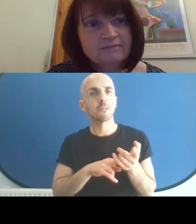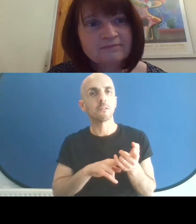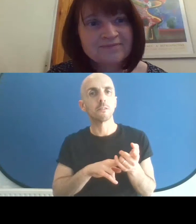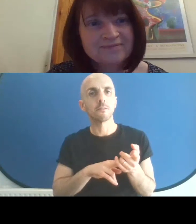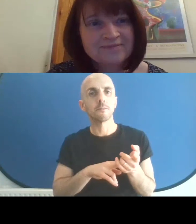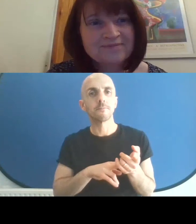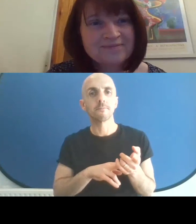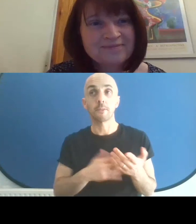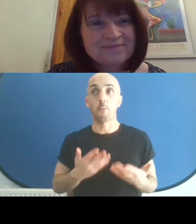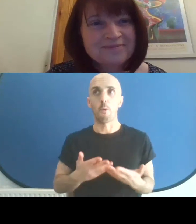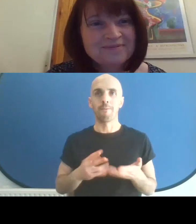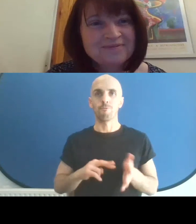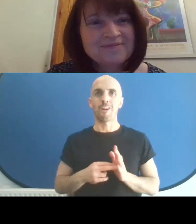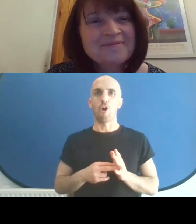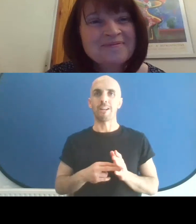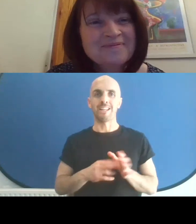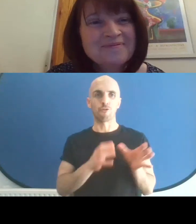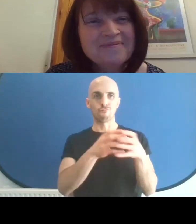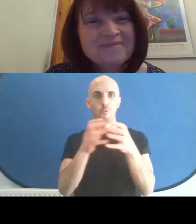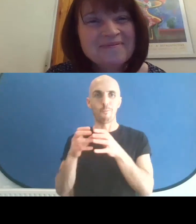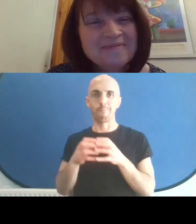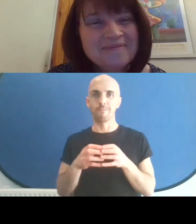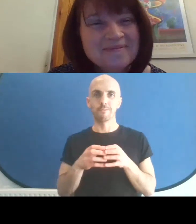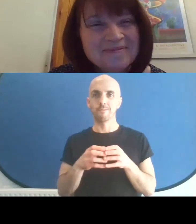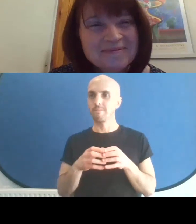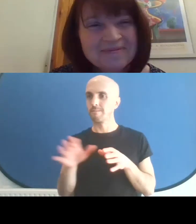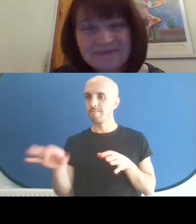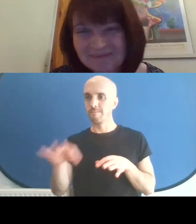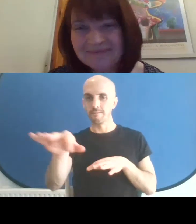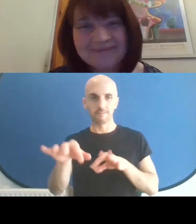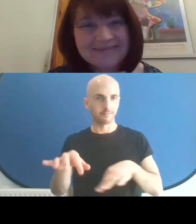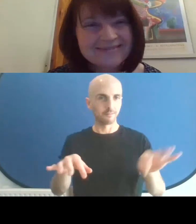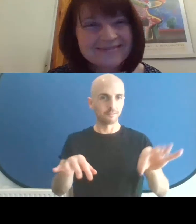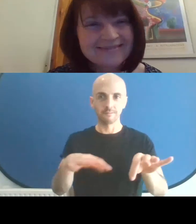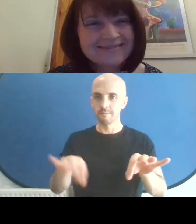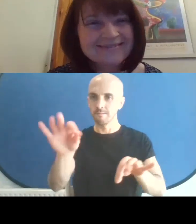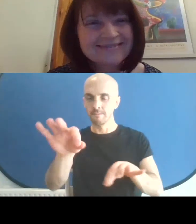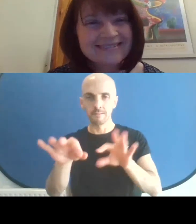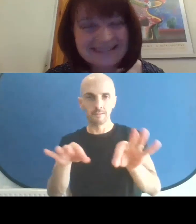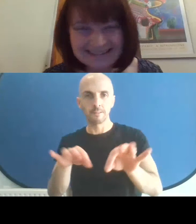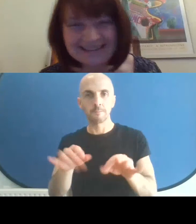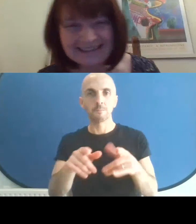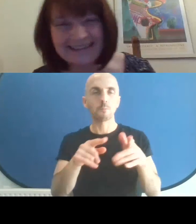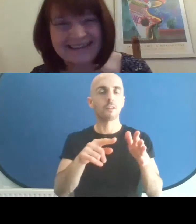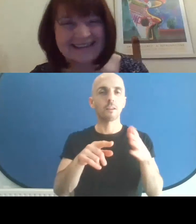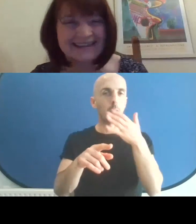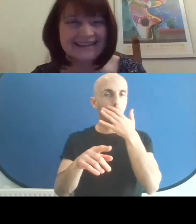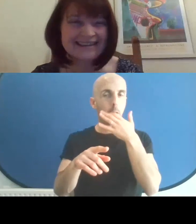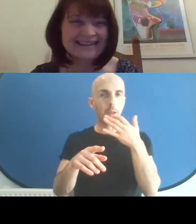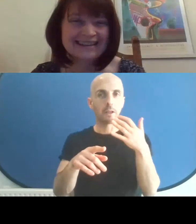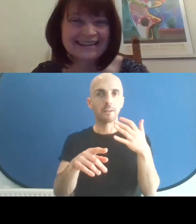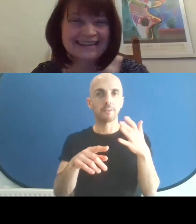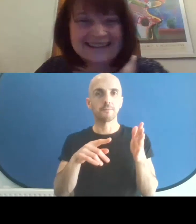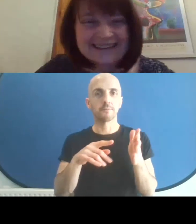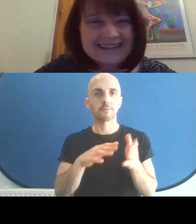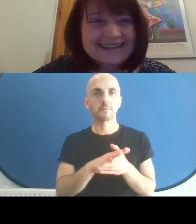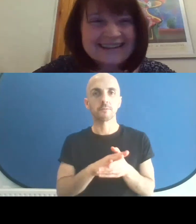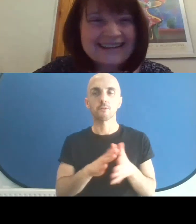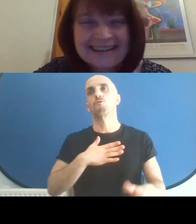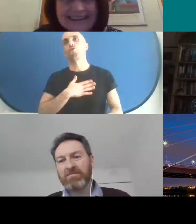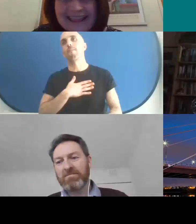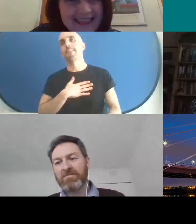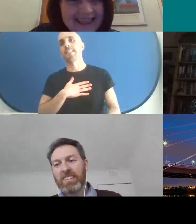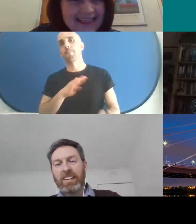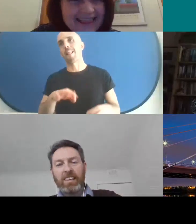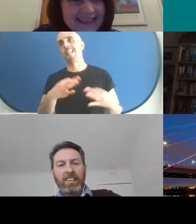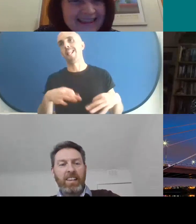organising people into rooms, so if you can talk a little bit more about the work. It's extra airspace for you, really, while we're together in the session, and my apologies, this is taking a